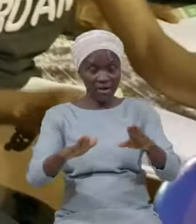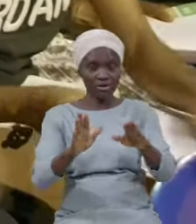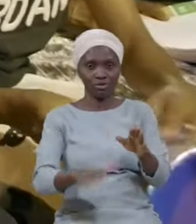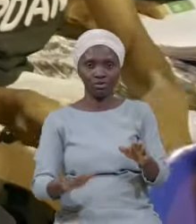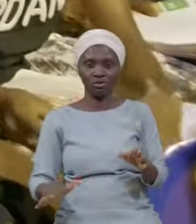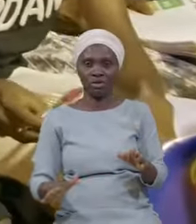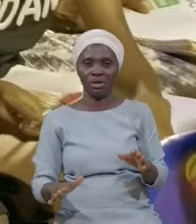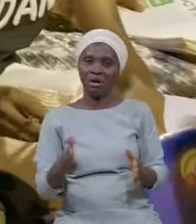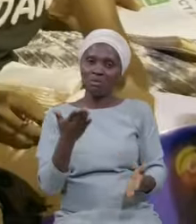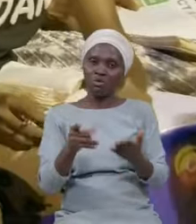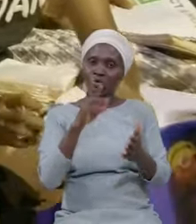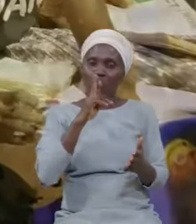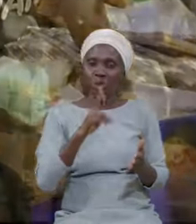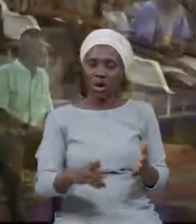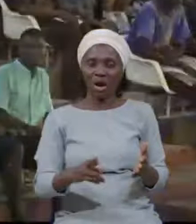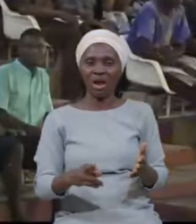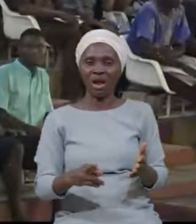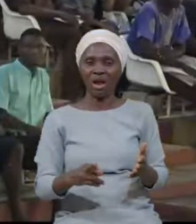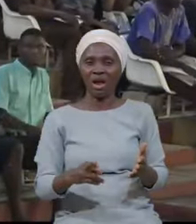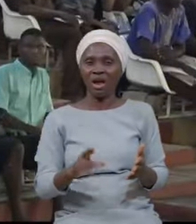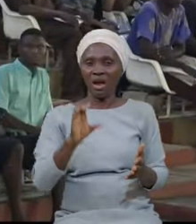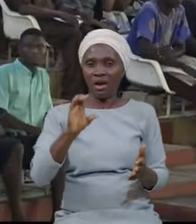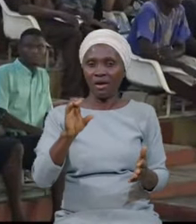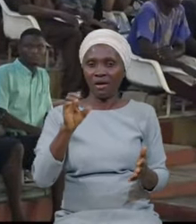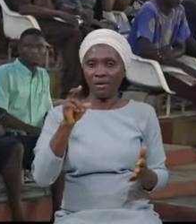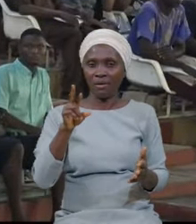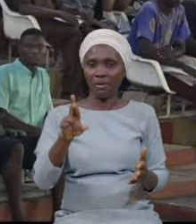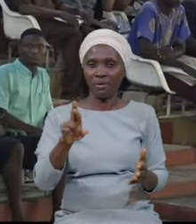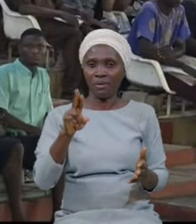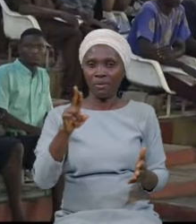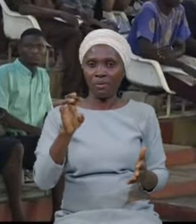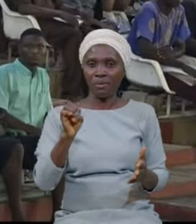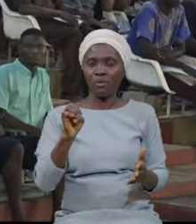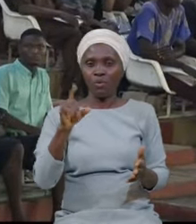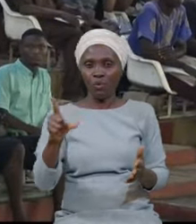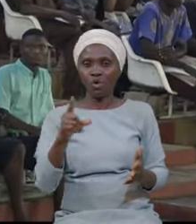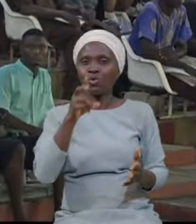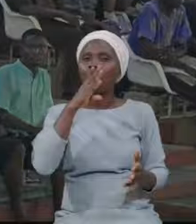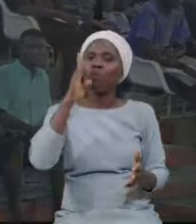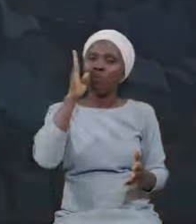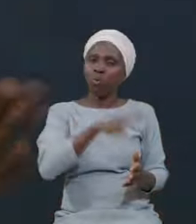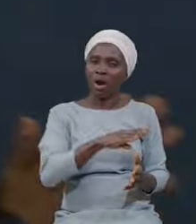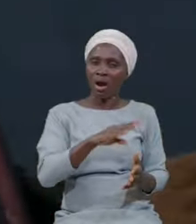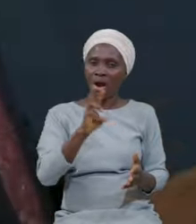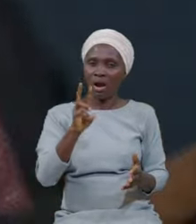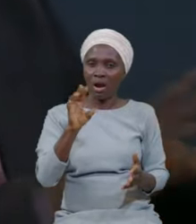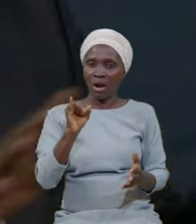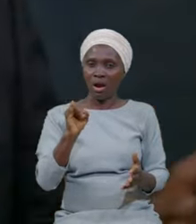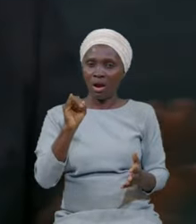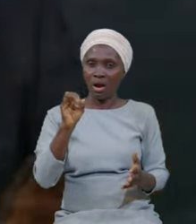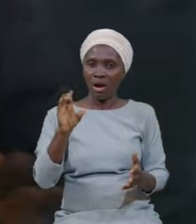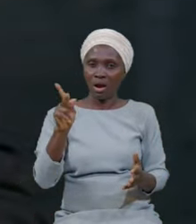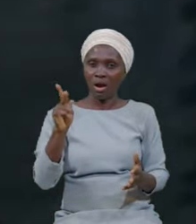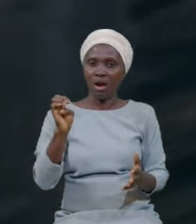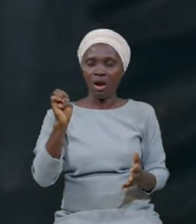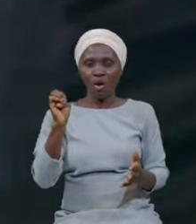say, I've never been cruel to anybody? I've never been cruel to even animals. I've never been